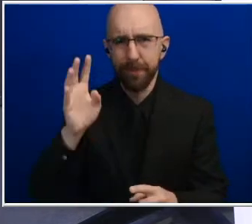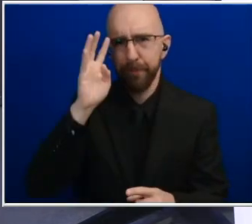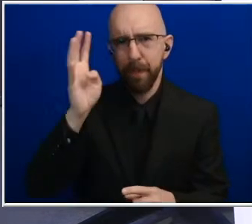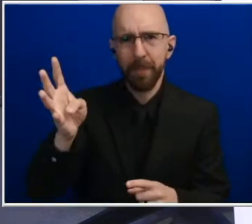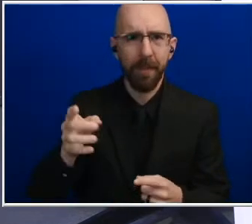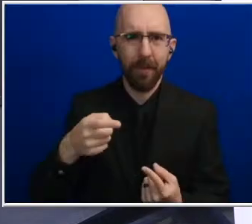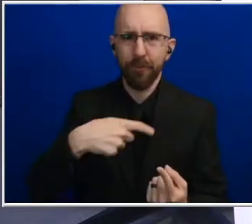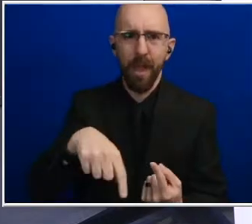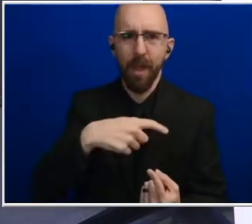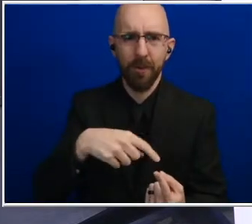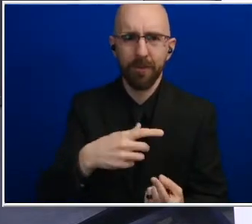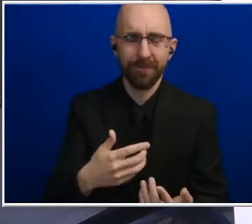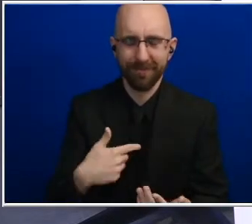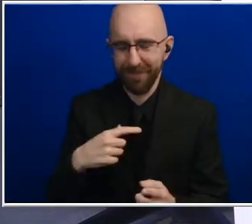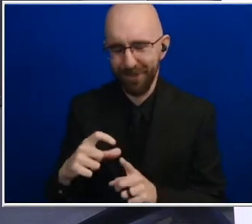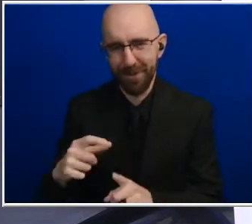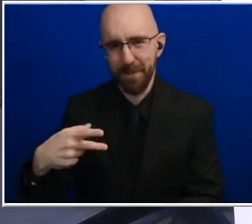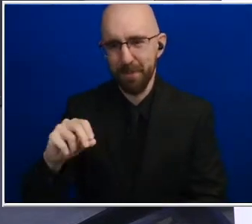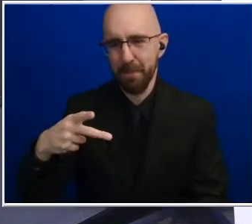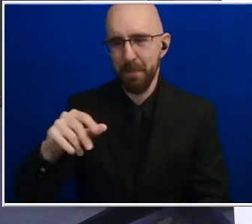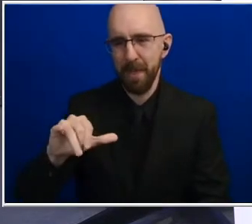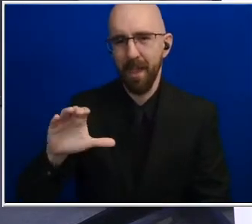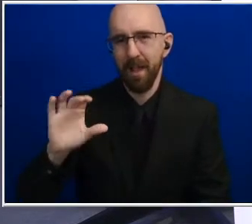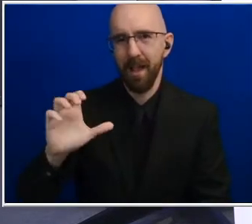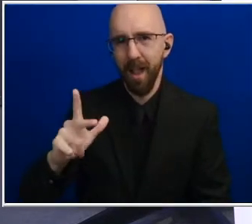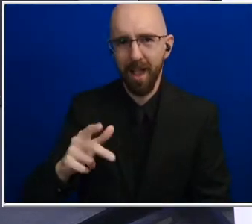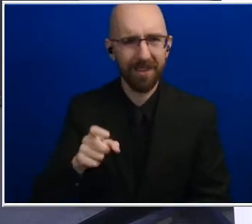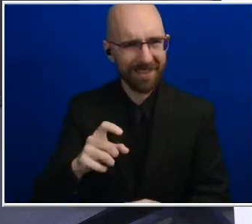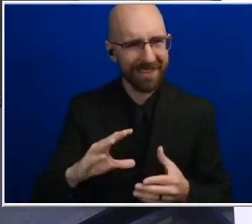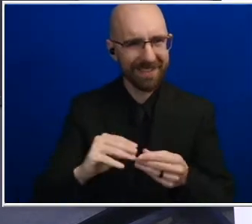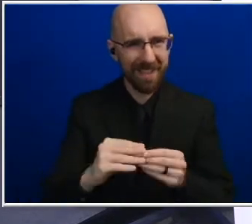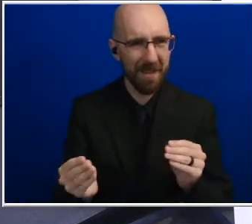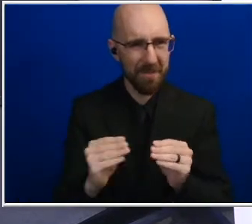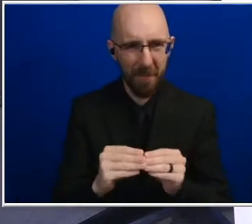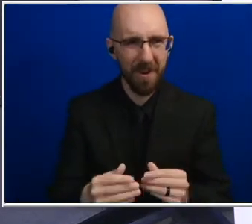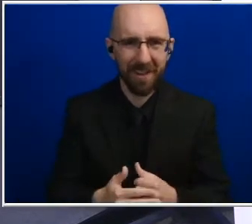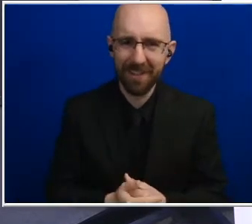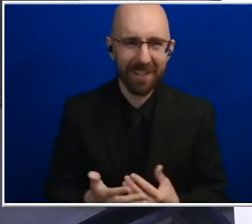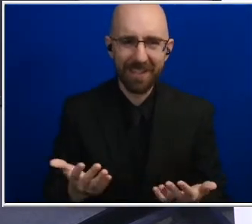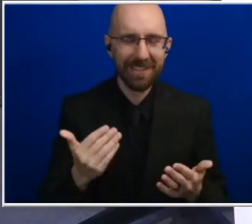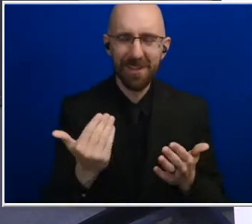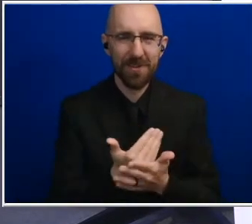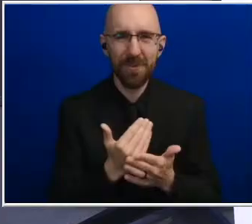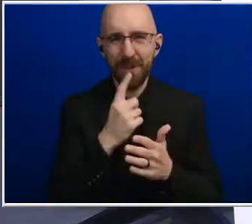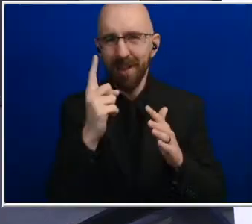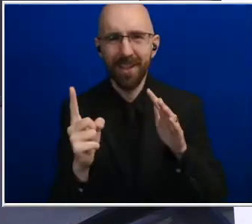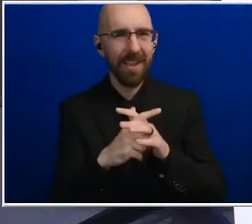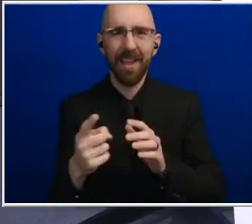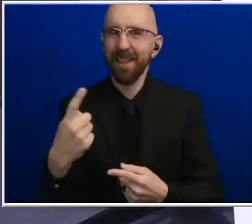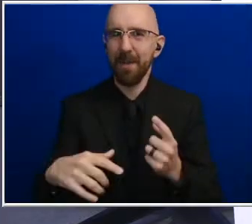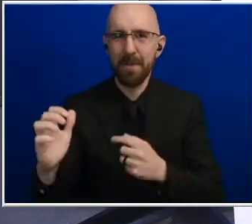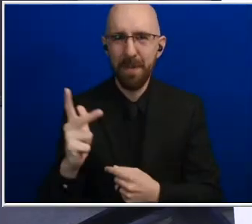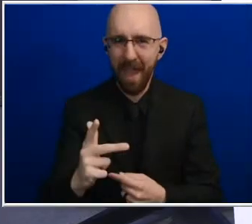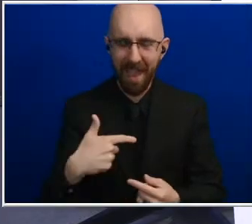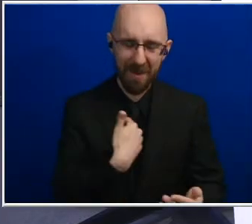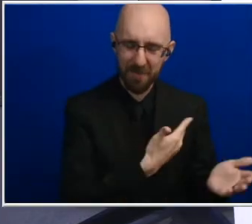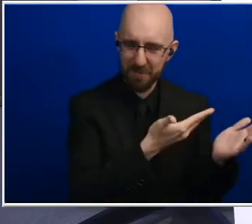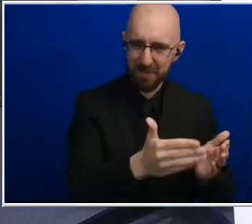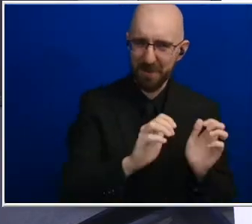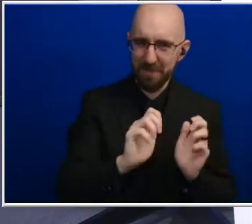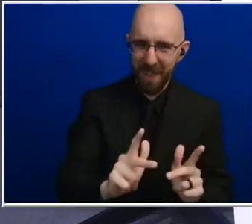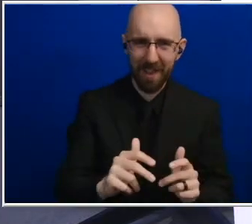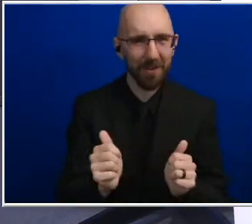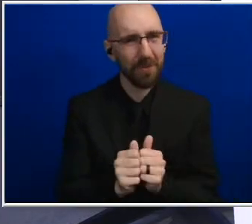term, poppycock. Yeah, poppycock yeah, around, we need to say it more. Around, it's a new. It's coming back. We're bringing it back with measles. Yeah,